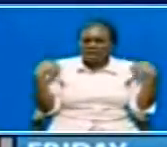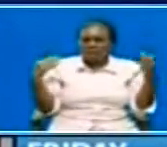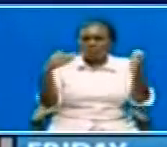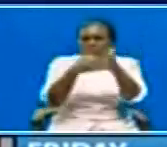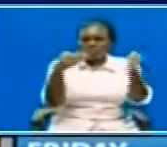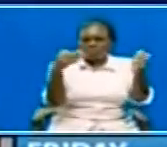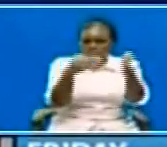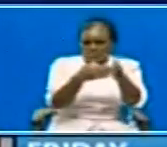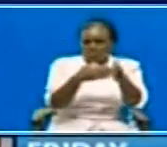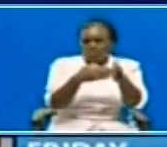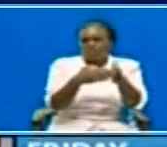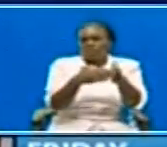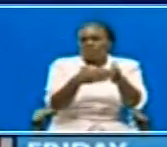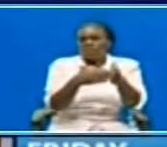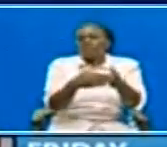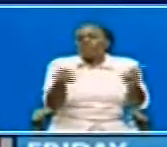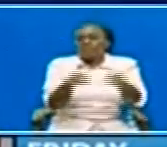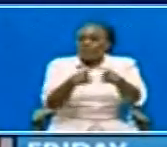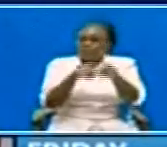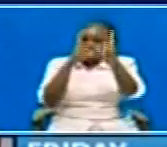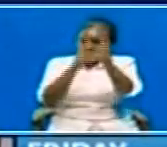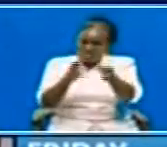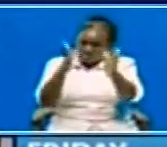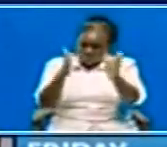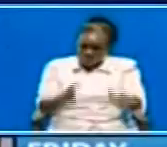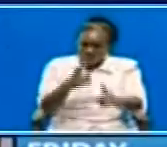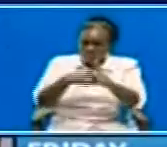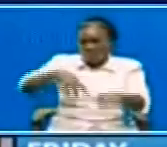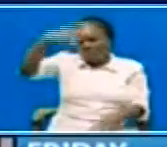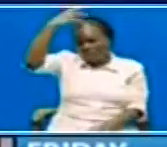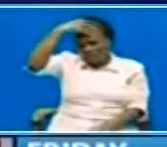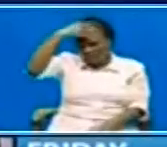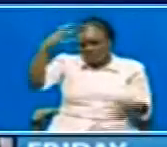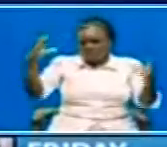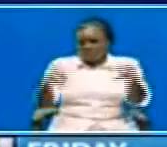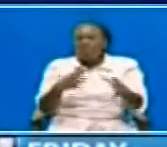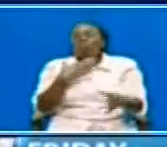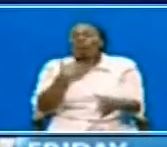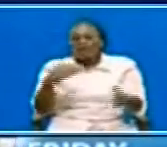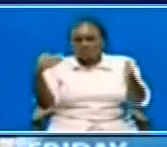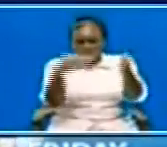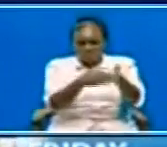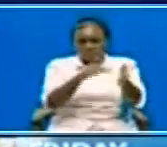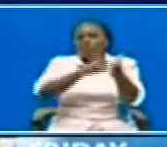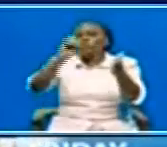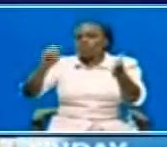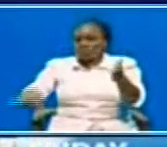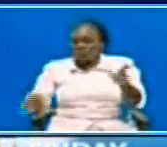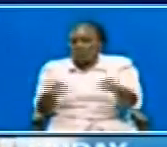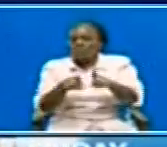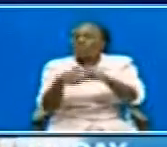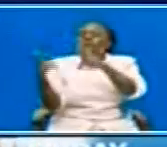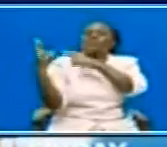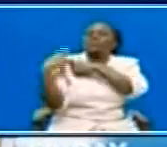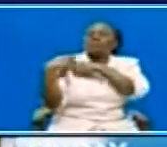in the county. And as KTN's Francis Ontomwa now reports from Lamu, residents want the curfew lifted and those responsible